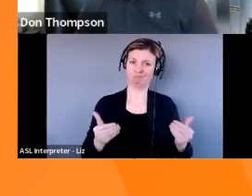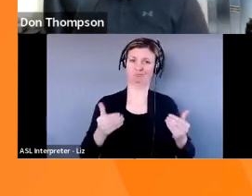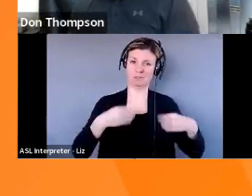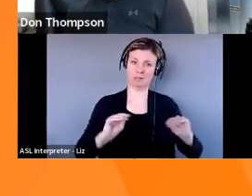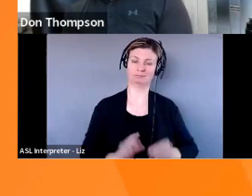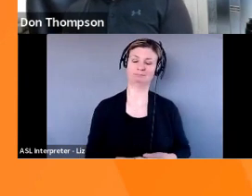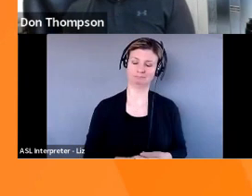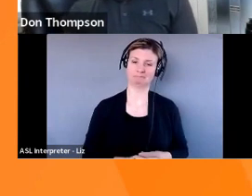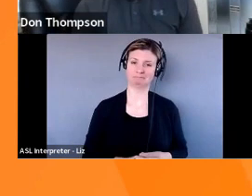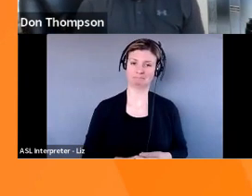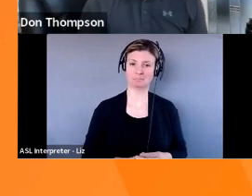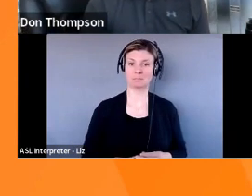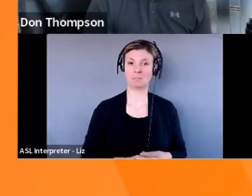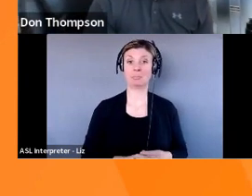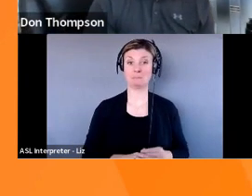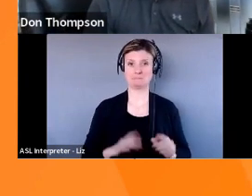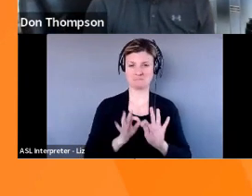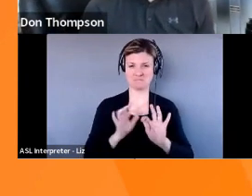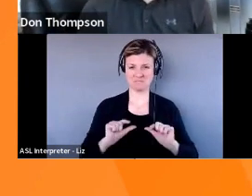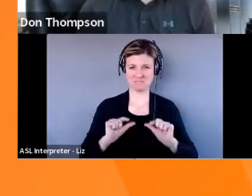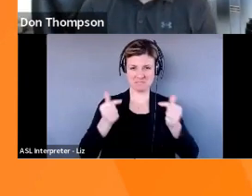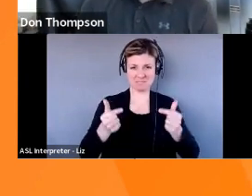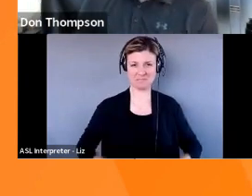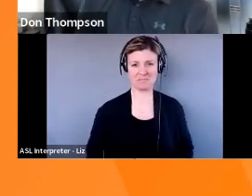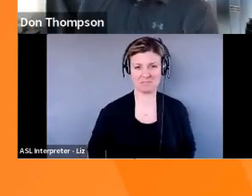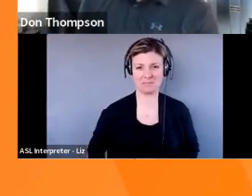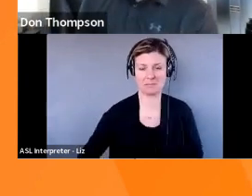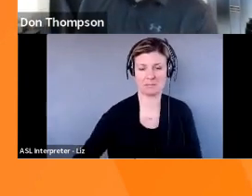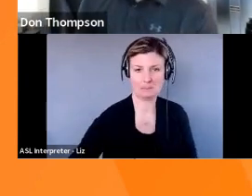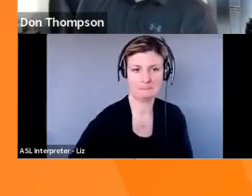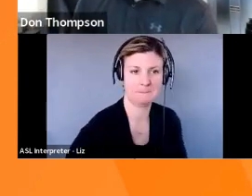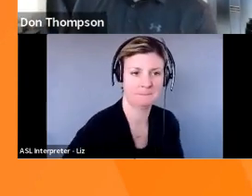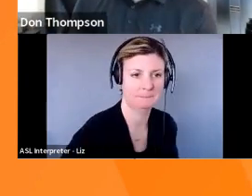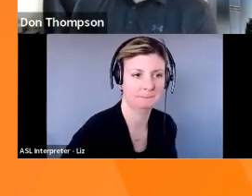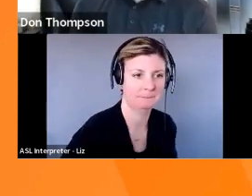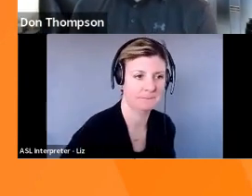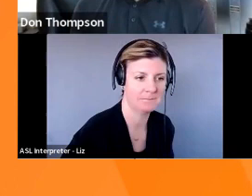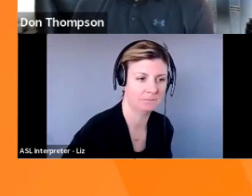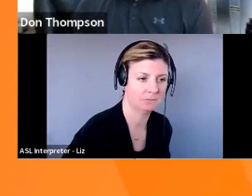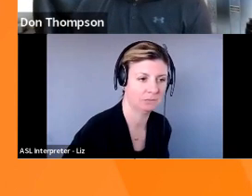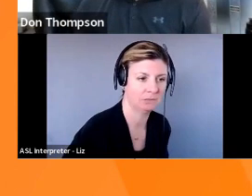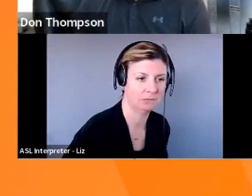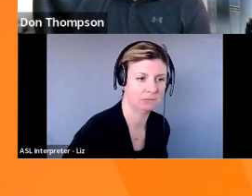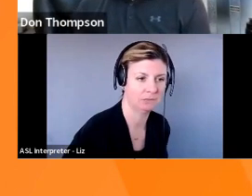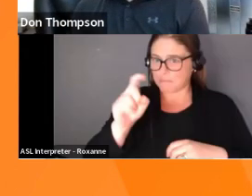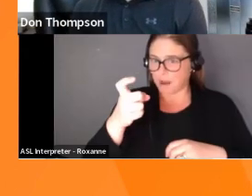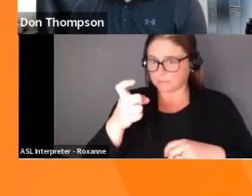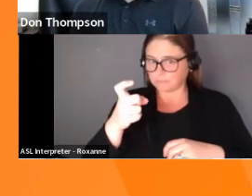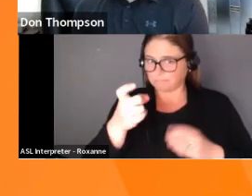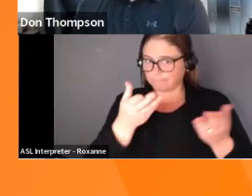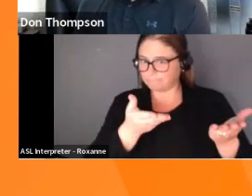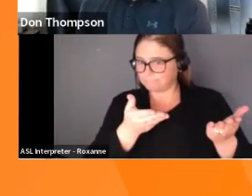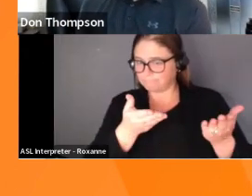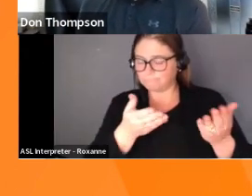Okay, the buy box. So I mentioned this in the past.